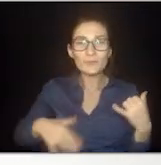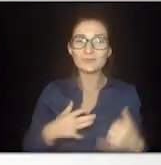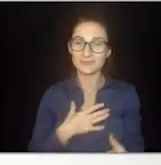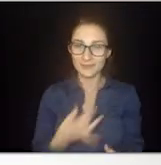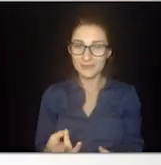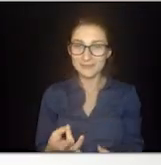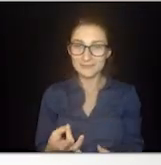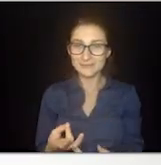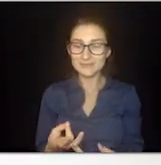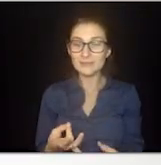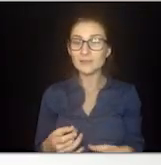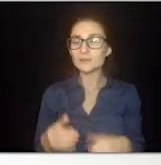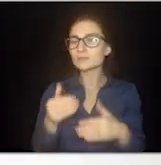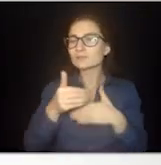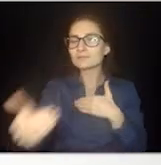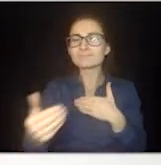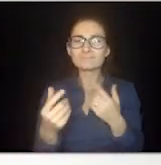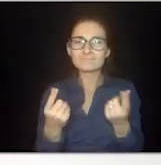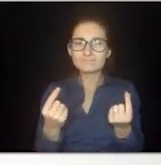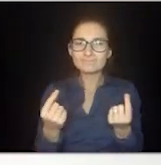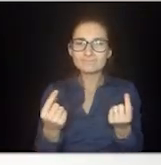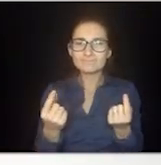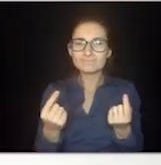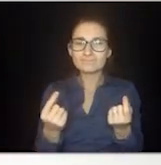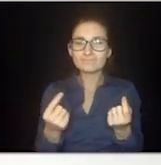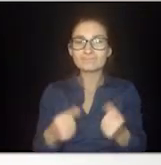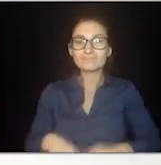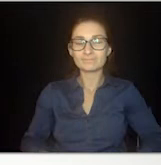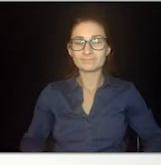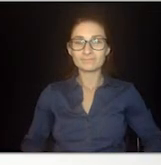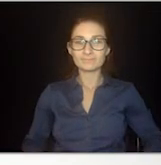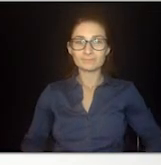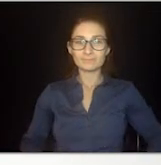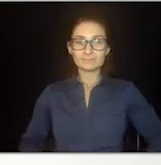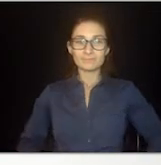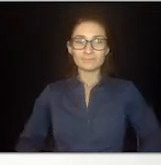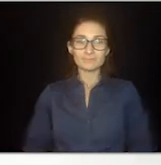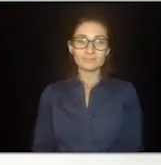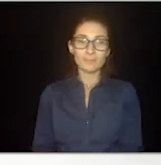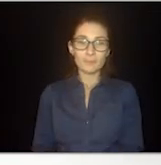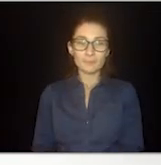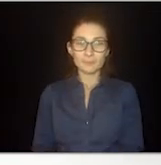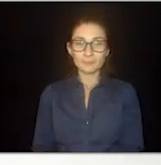That's an appetite for him. So where are they going to go from here?